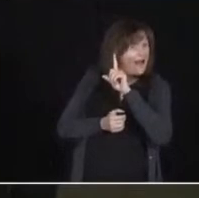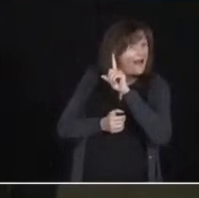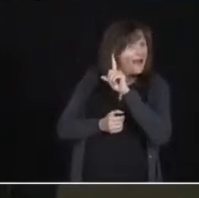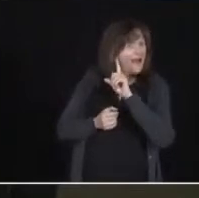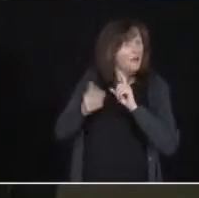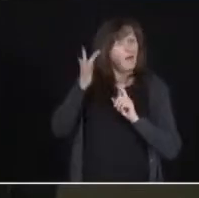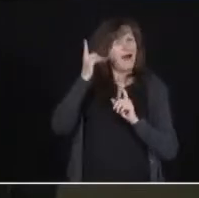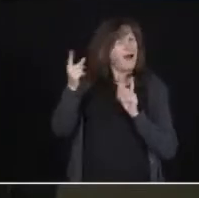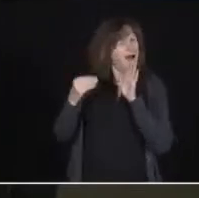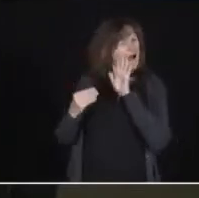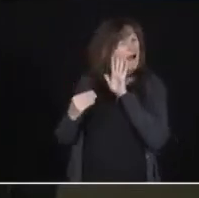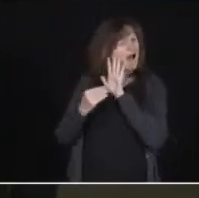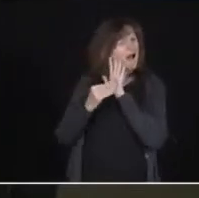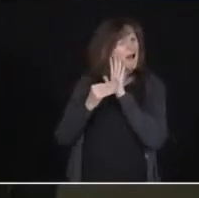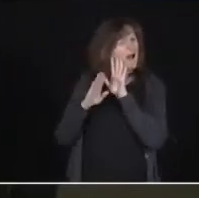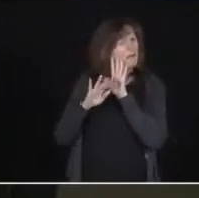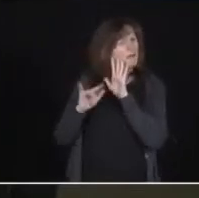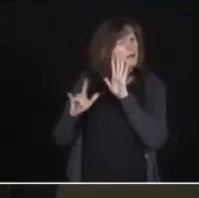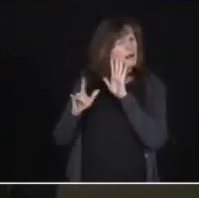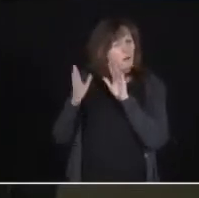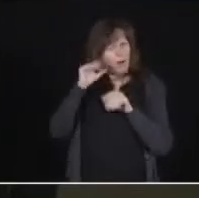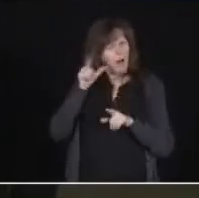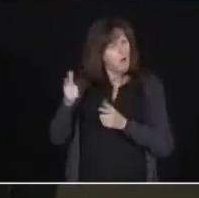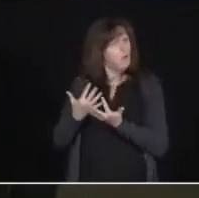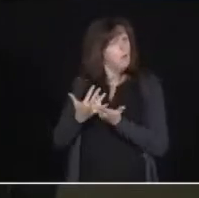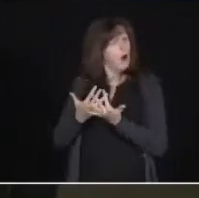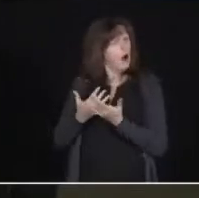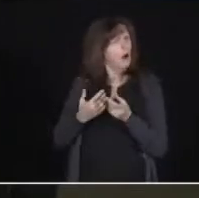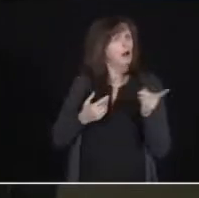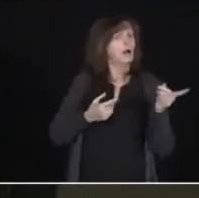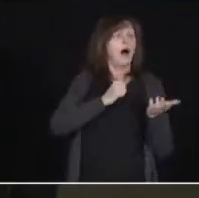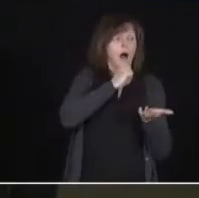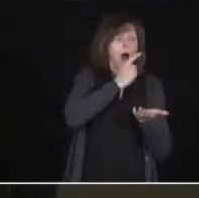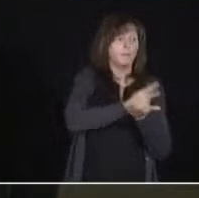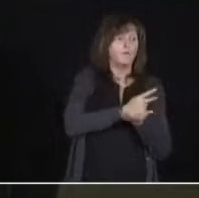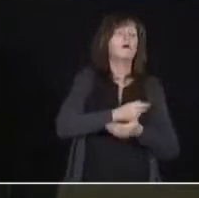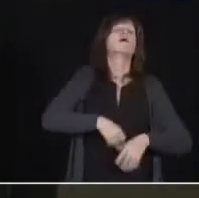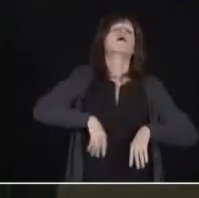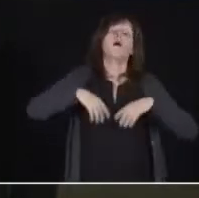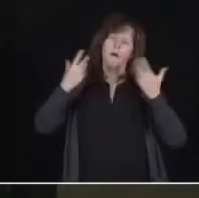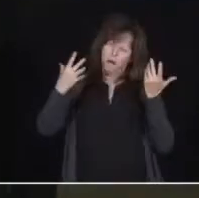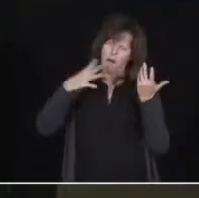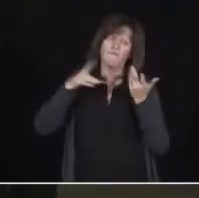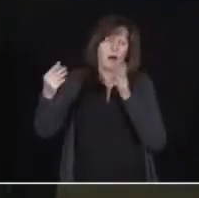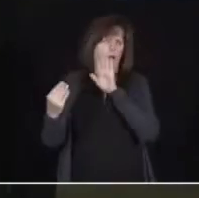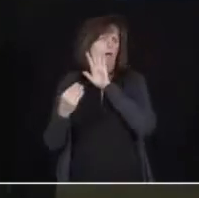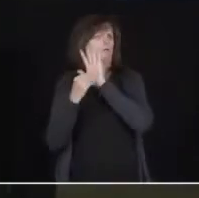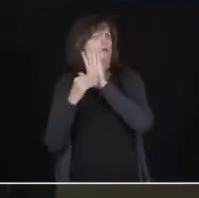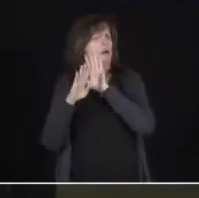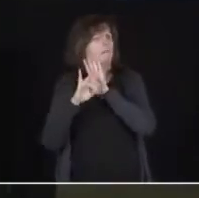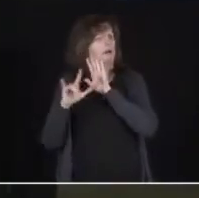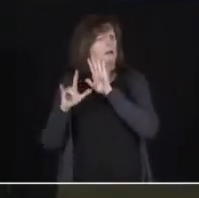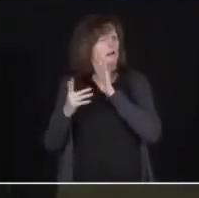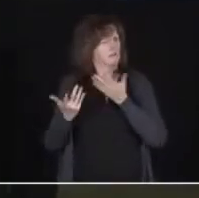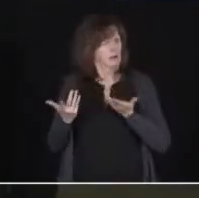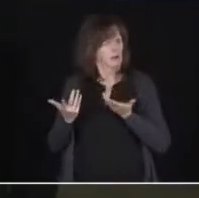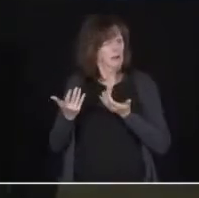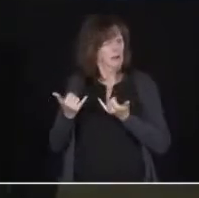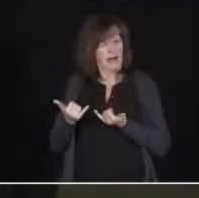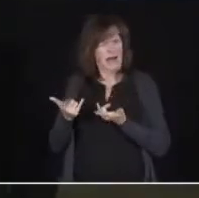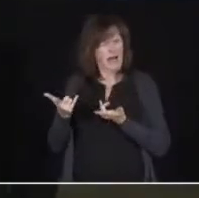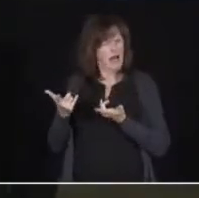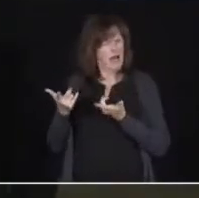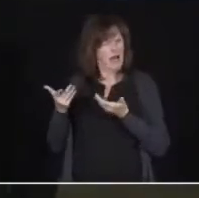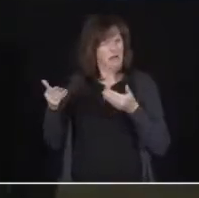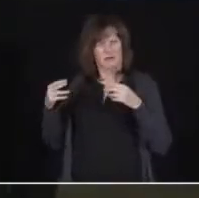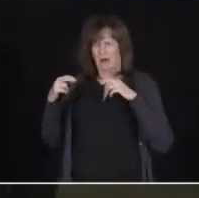not wait till the minister has approved it and then have a bill go before the House? Why is a bill before the House now when the process isn't complete, I